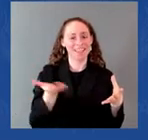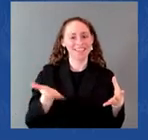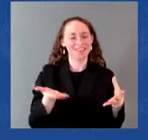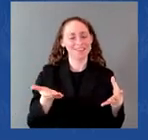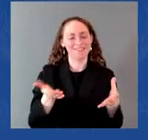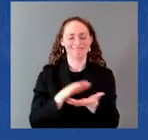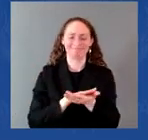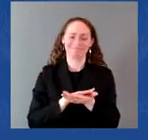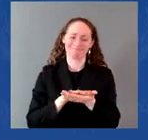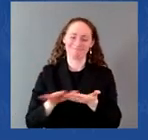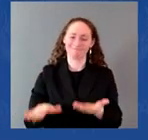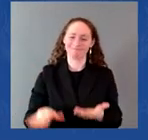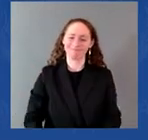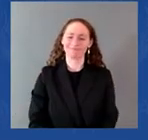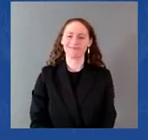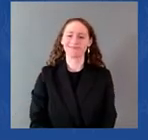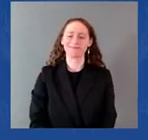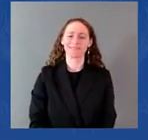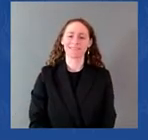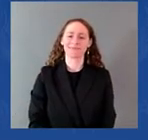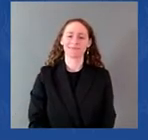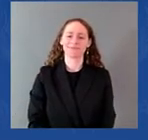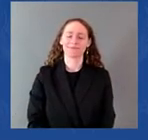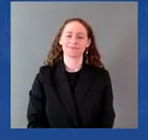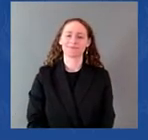Jill and I, for us,